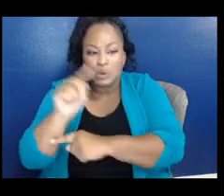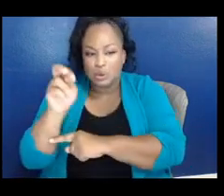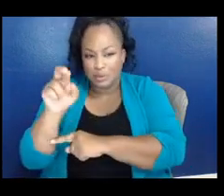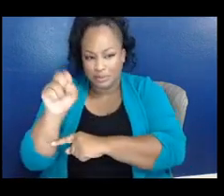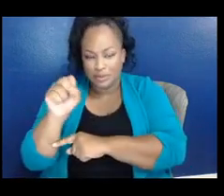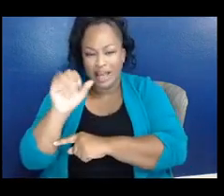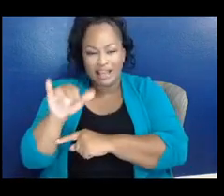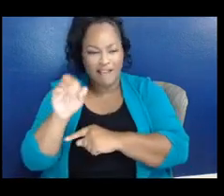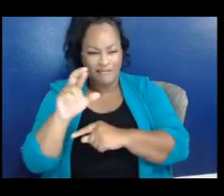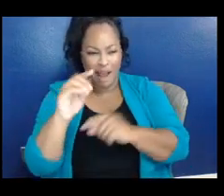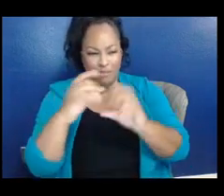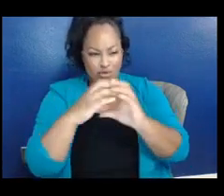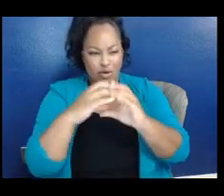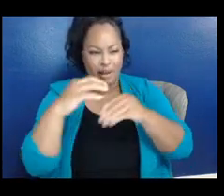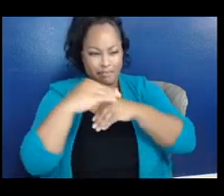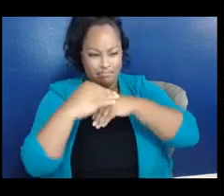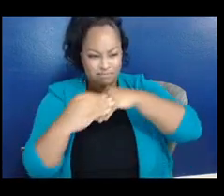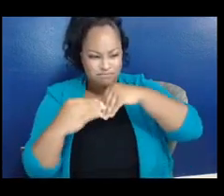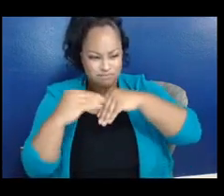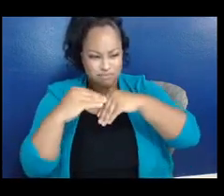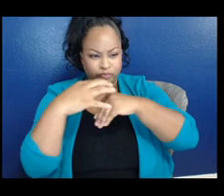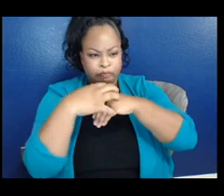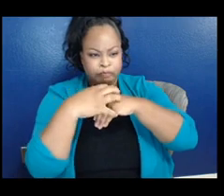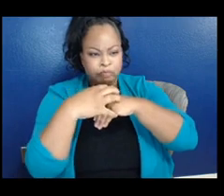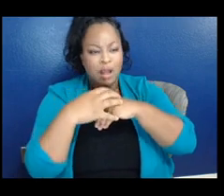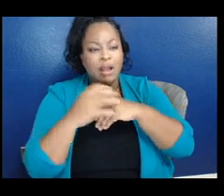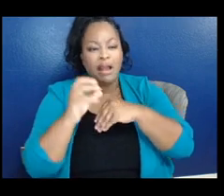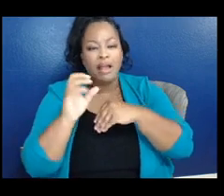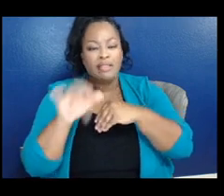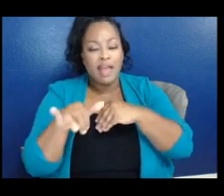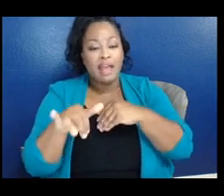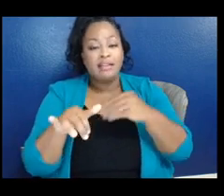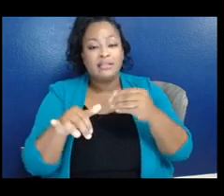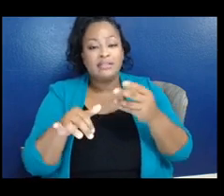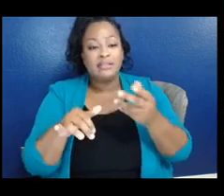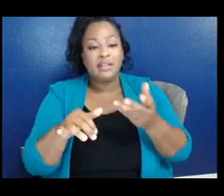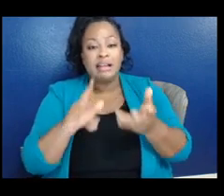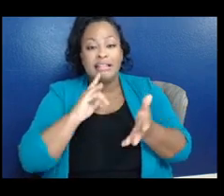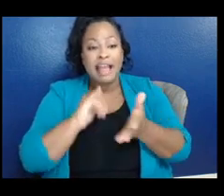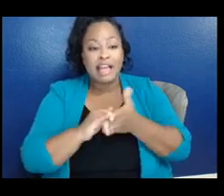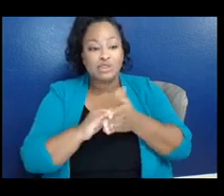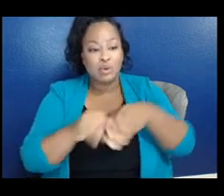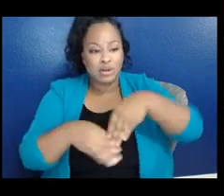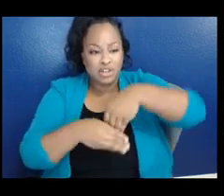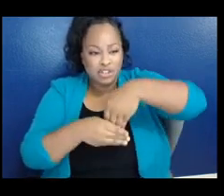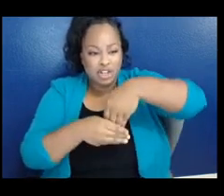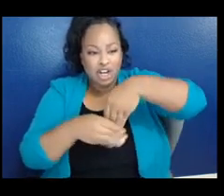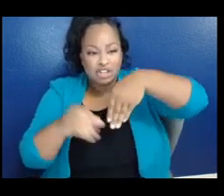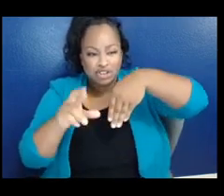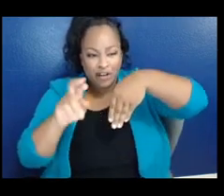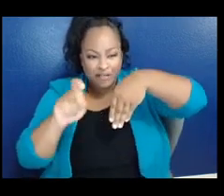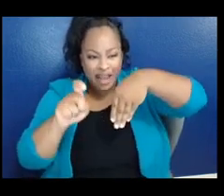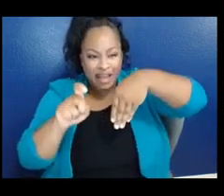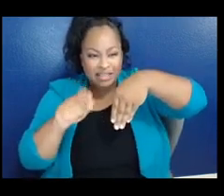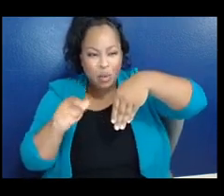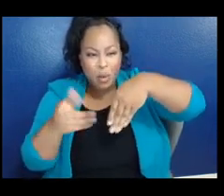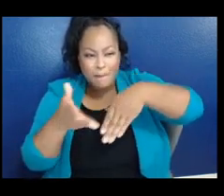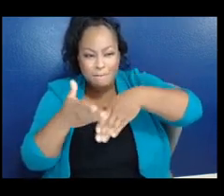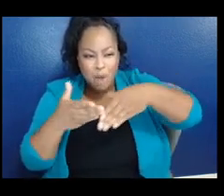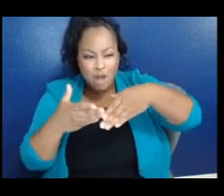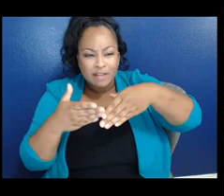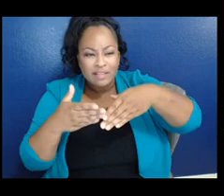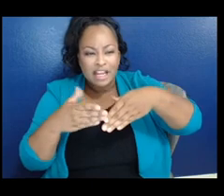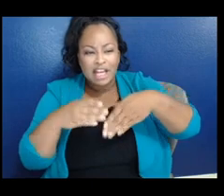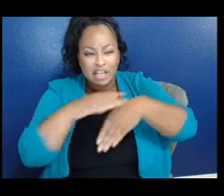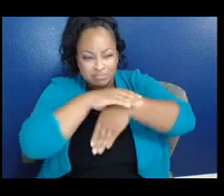are fibroids, and I believe to the right of the fibroid is the actual cervix and maybe a portion of the uterus.